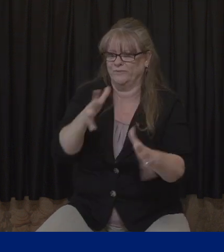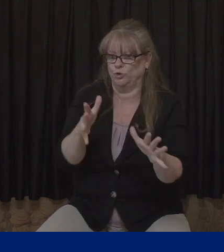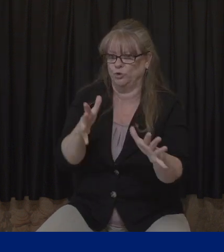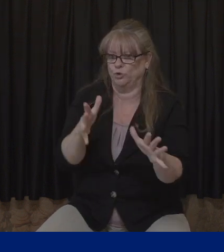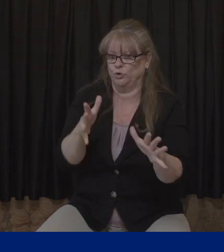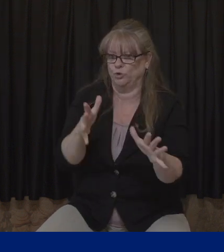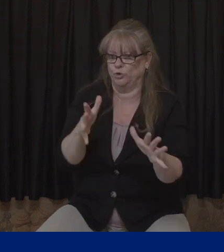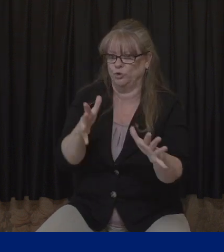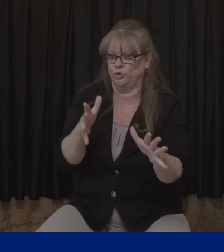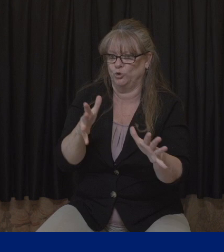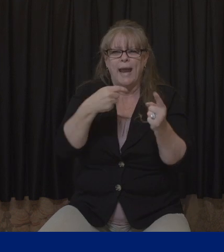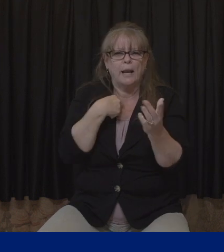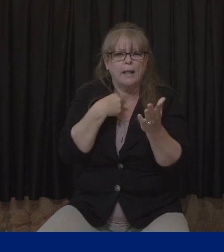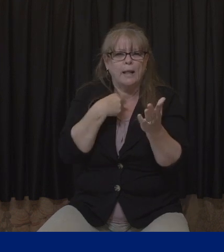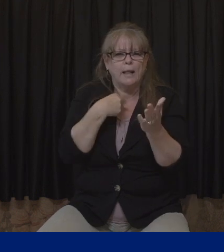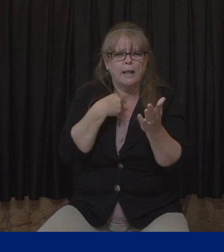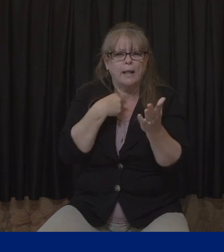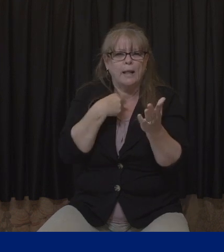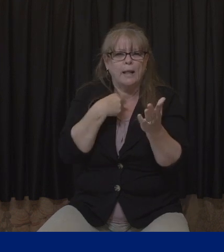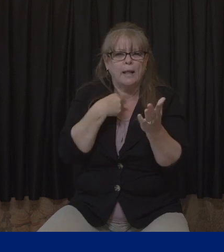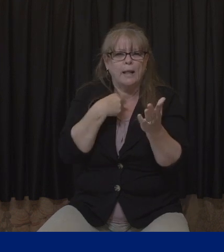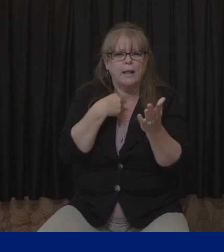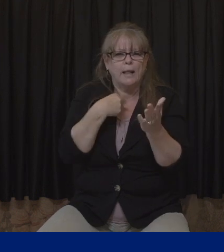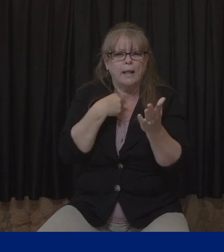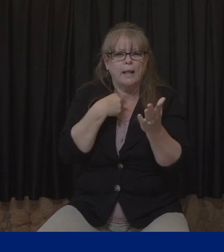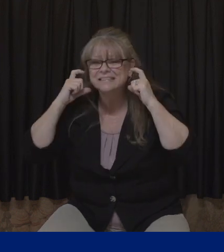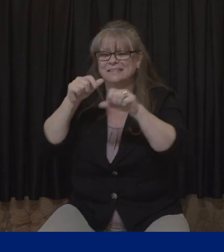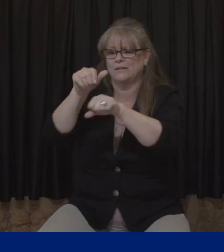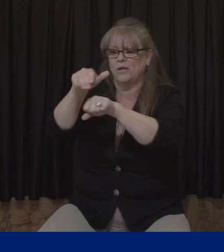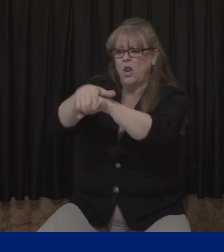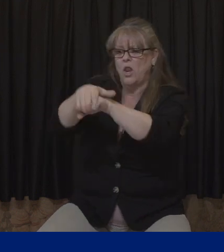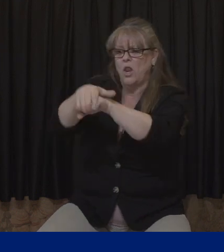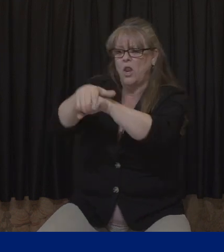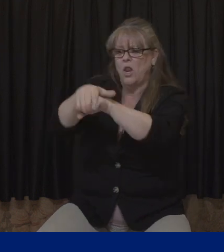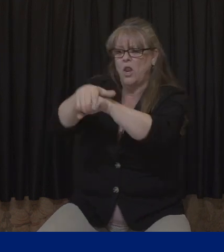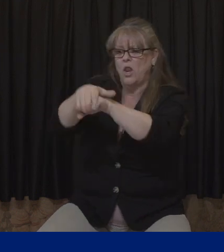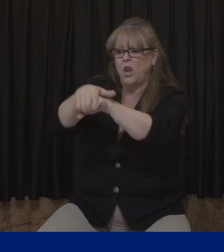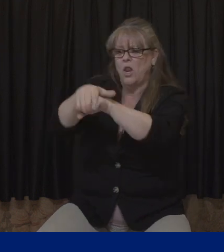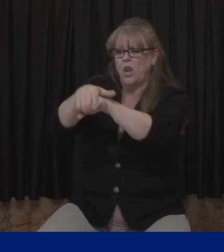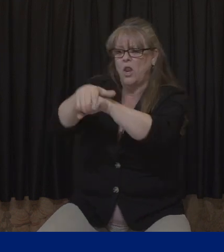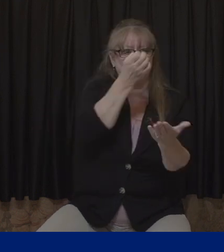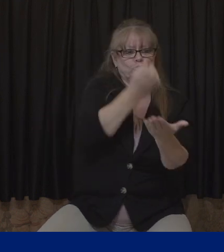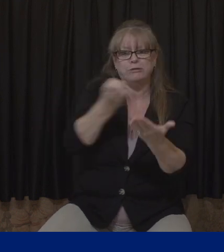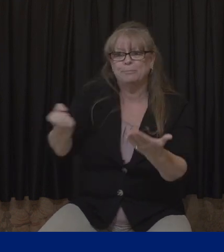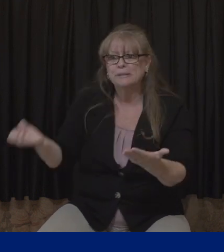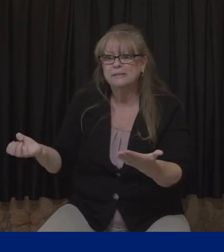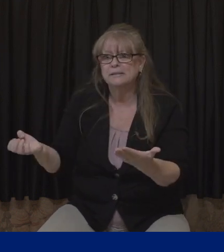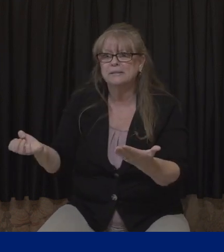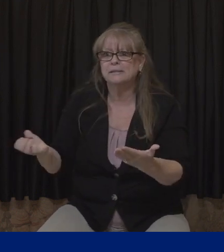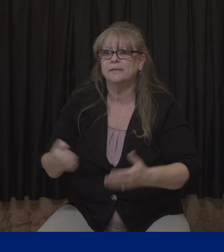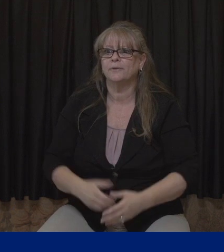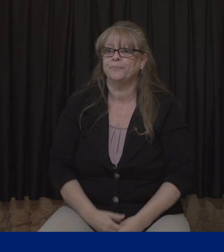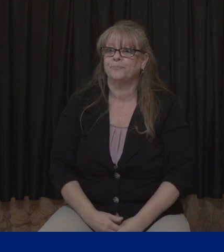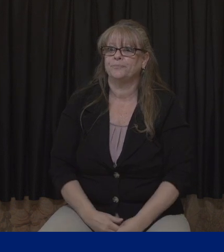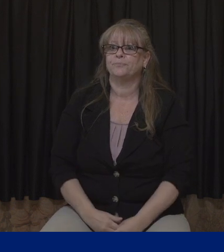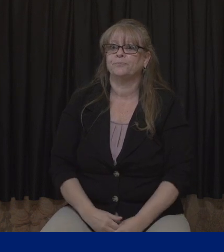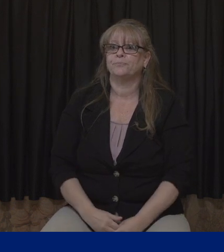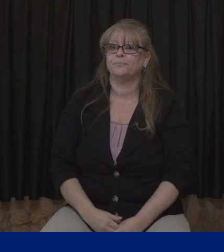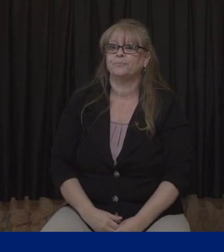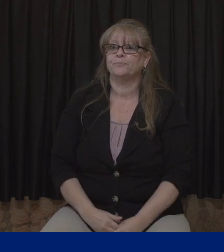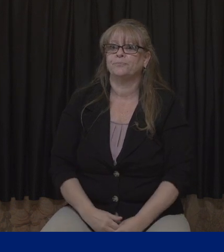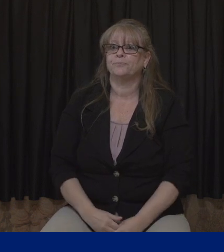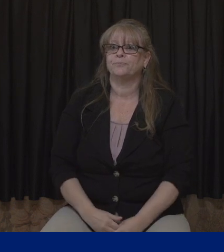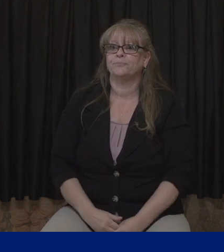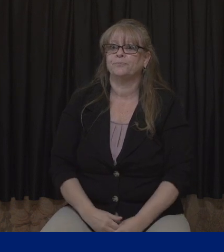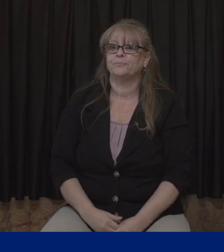other equipment. And in fact, I want to highlight the mask I'm wearing today was made by skilled refugees in Denver. And I